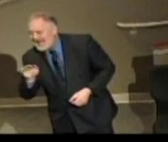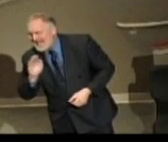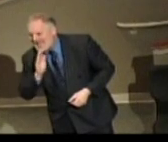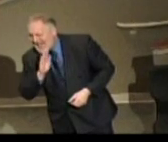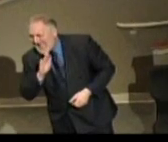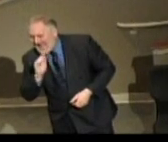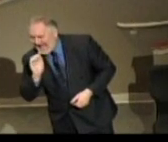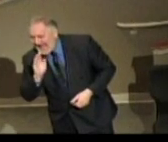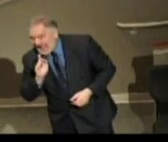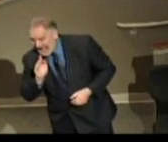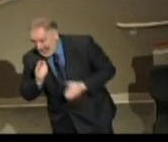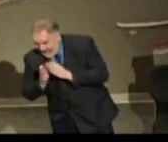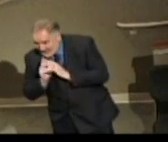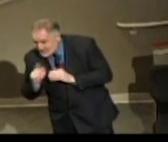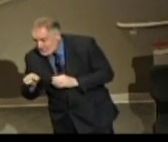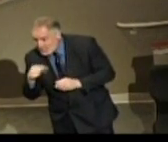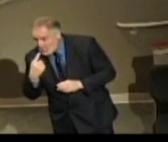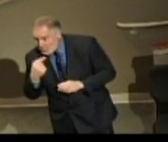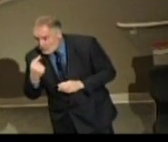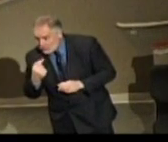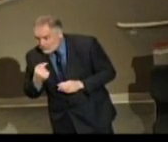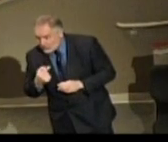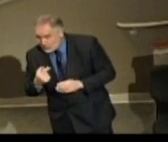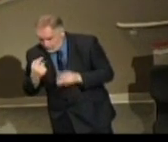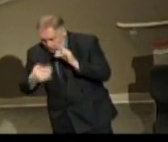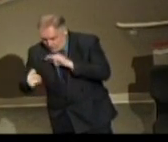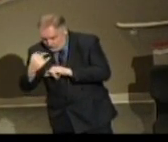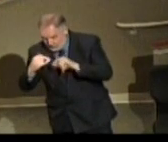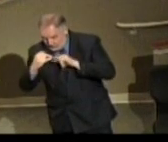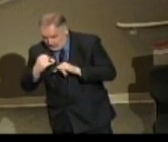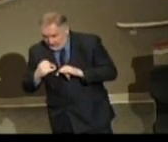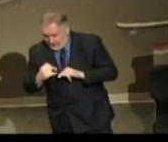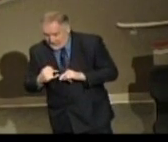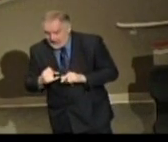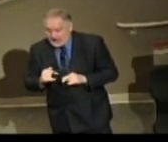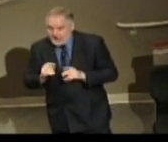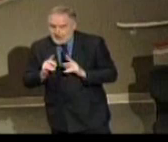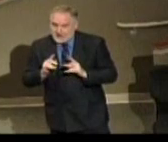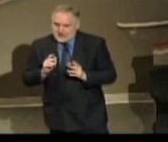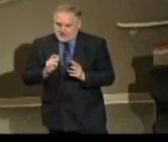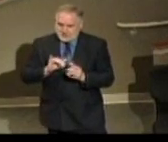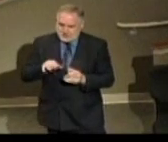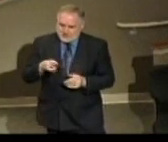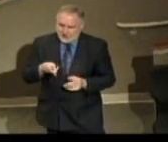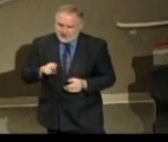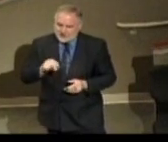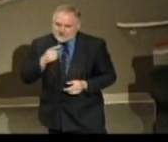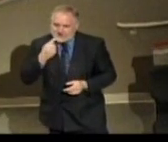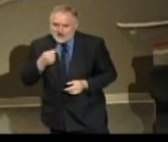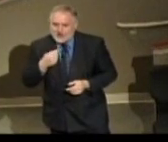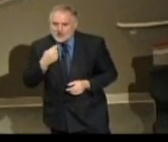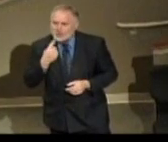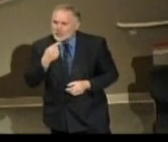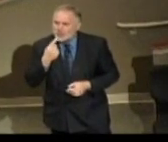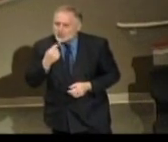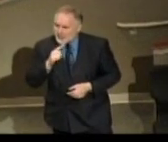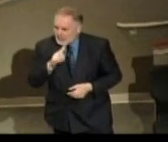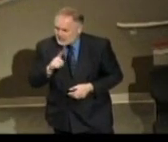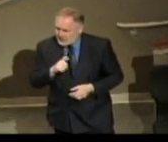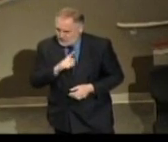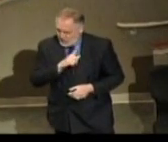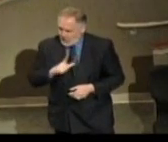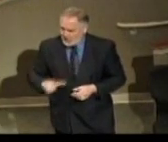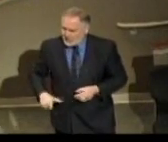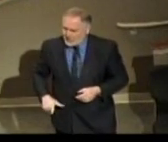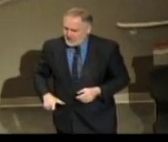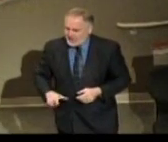spake. He then lying on Jesus' breast saith unto him, Lord, who is it? Jesus